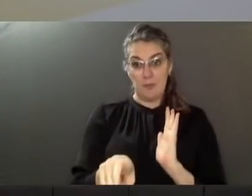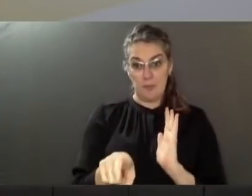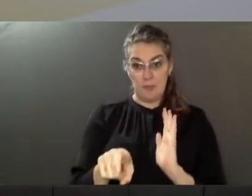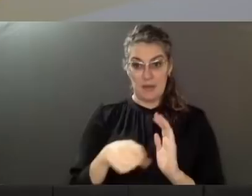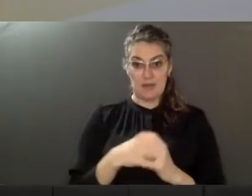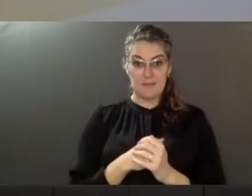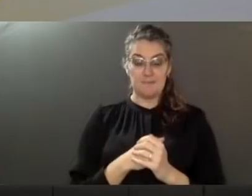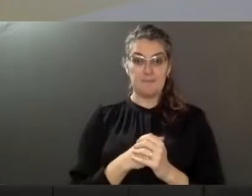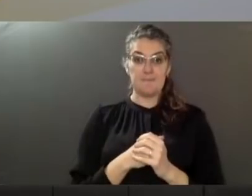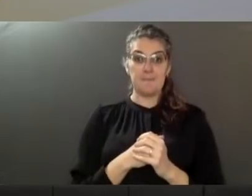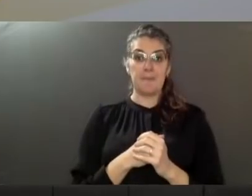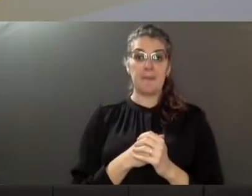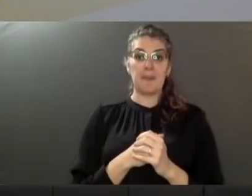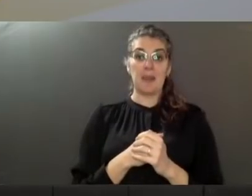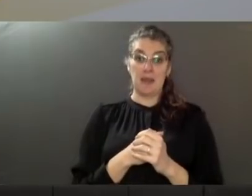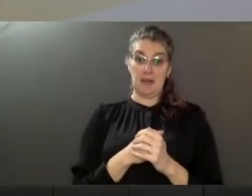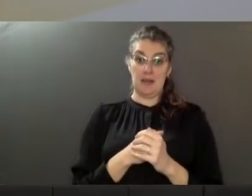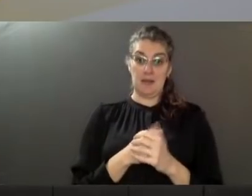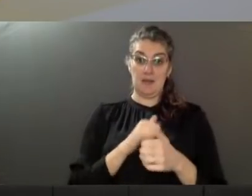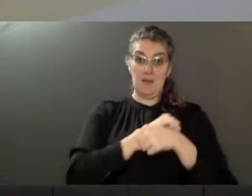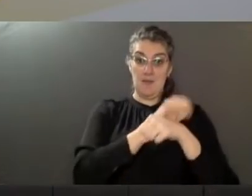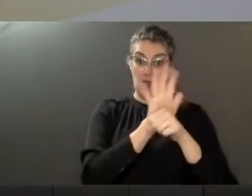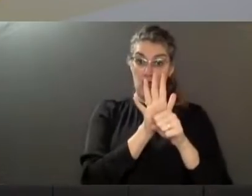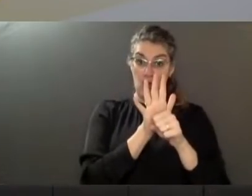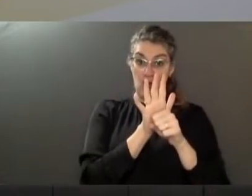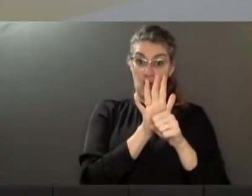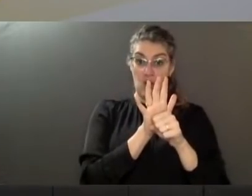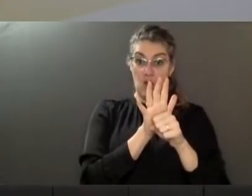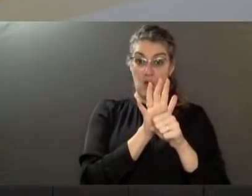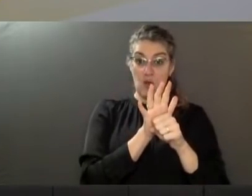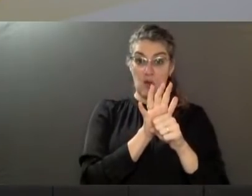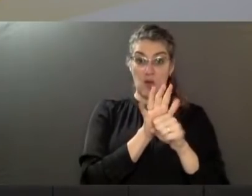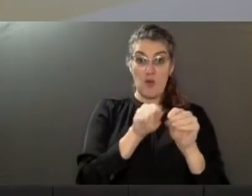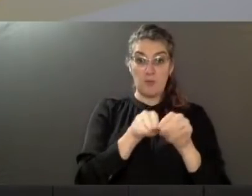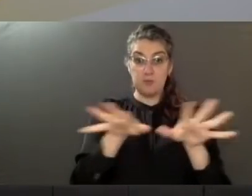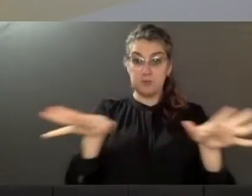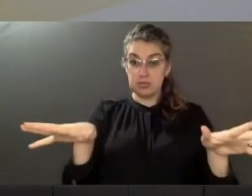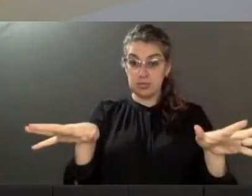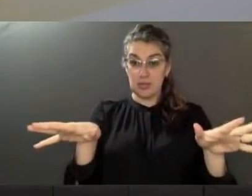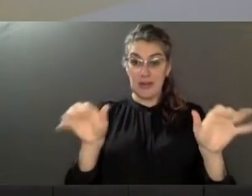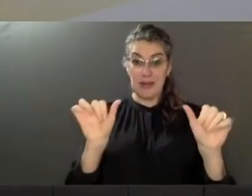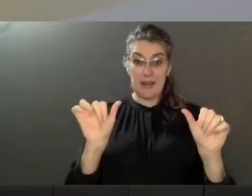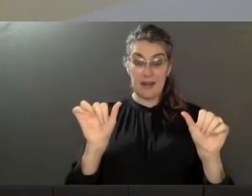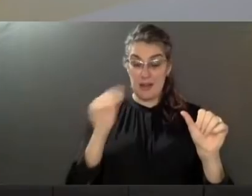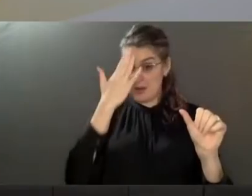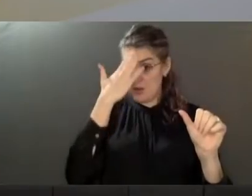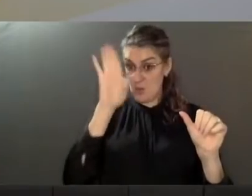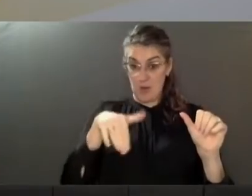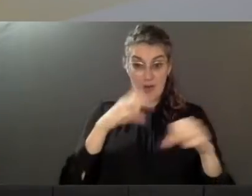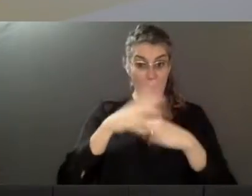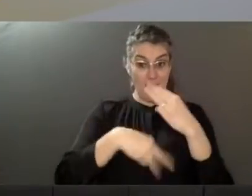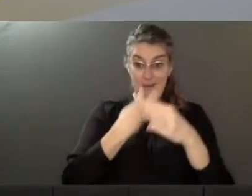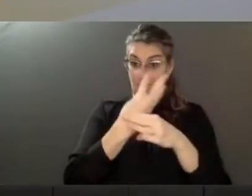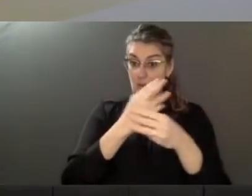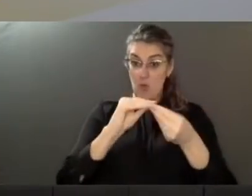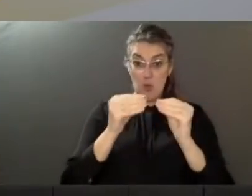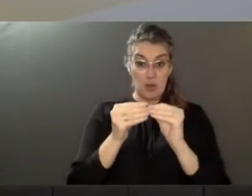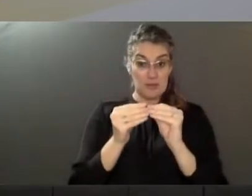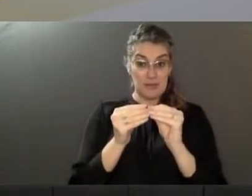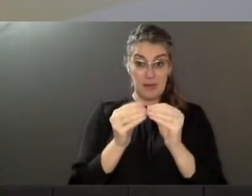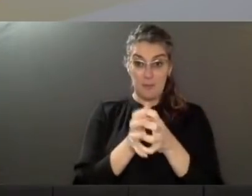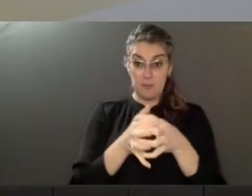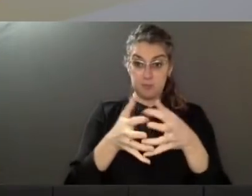for COVID-19 to get a stronghold. First is the incidence of COVID-19 is escalating around the world, and we are experiencing